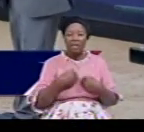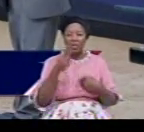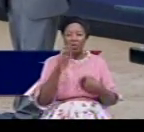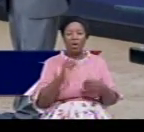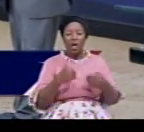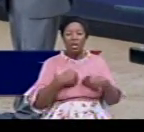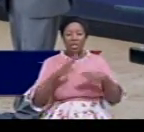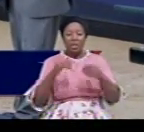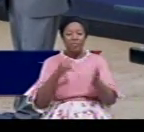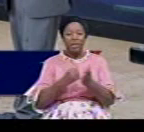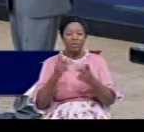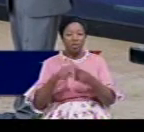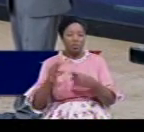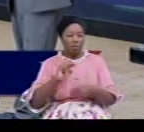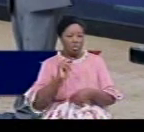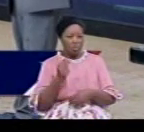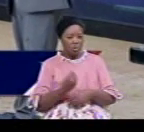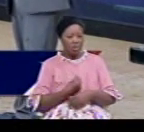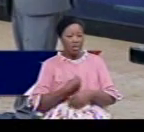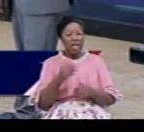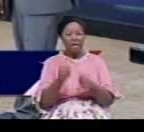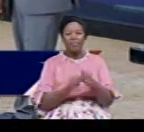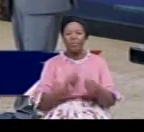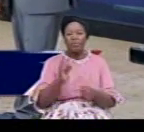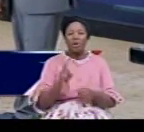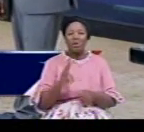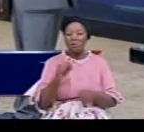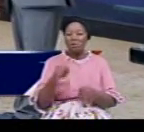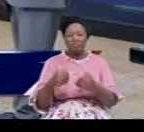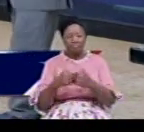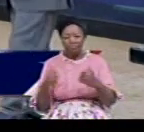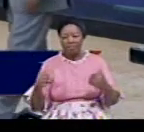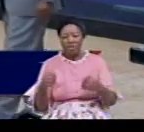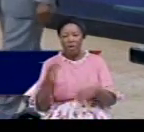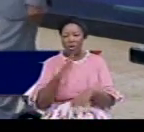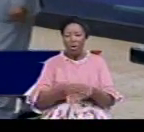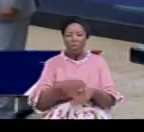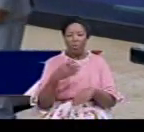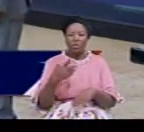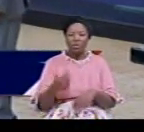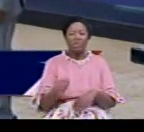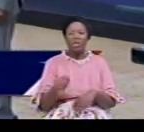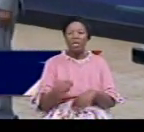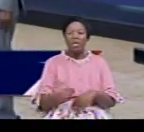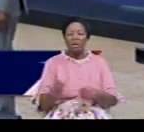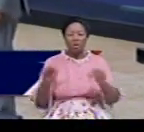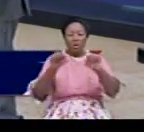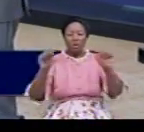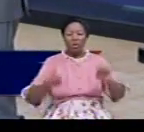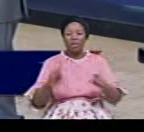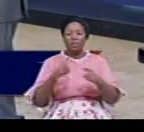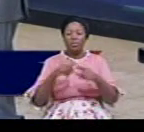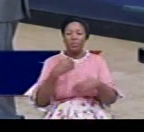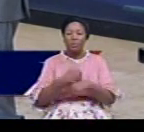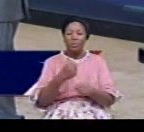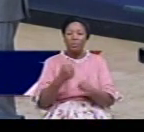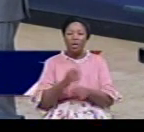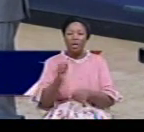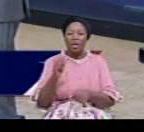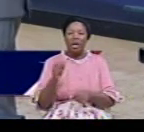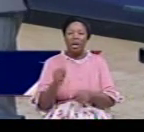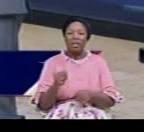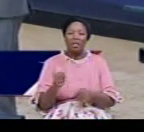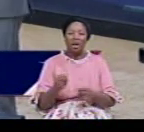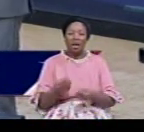us, everyone, no discrimination, upon the altar to make an atonement for your